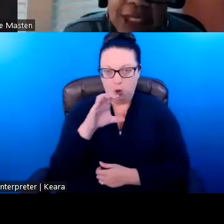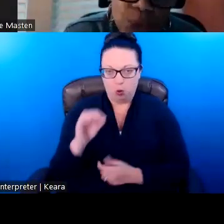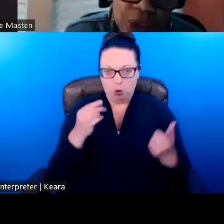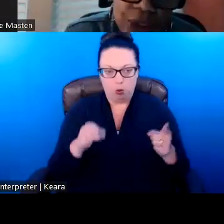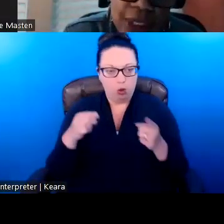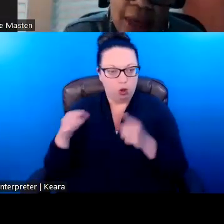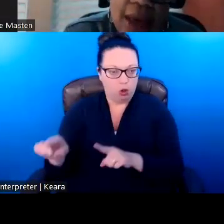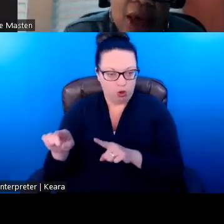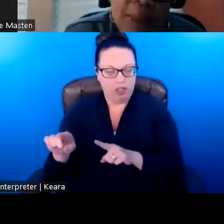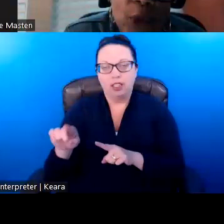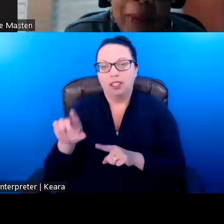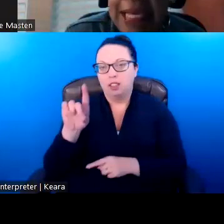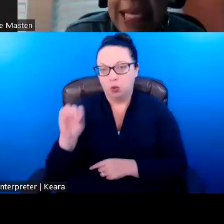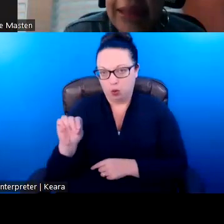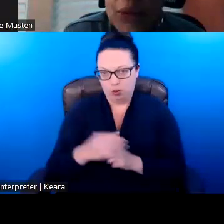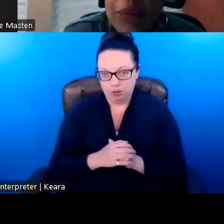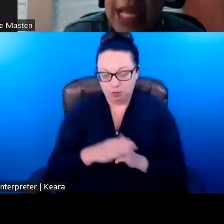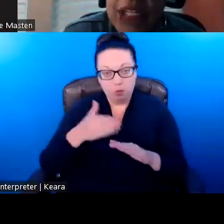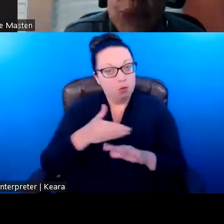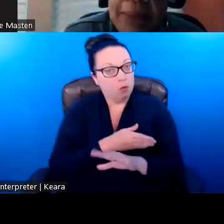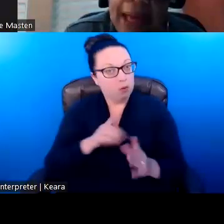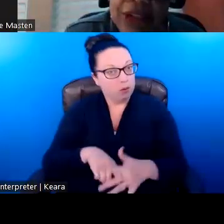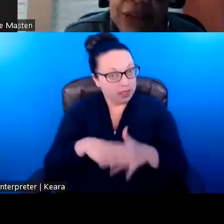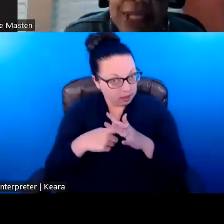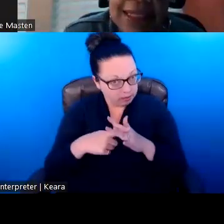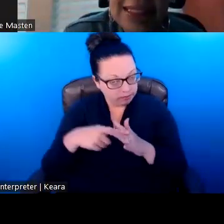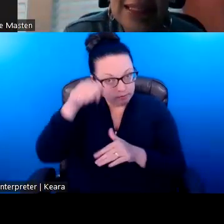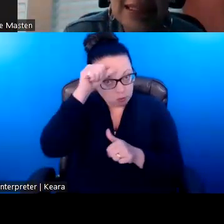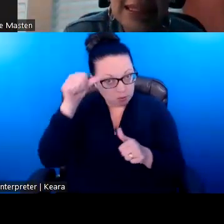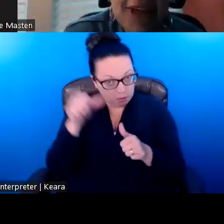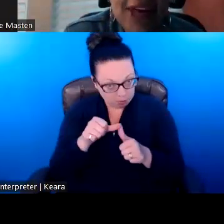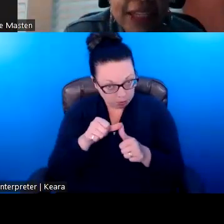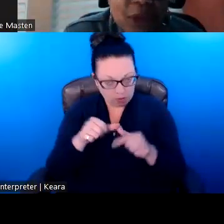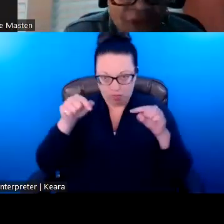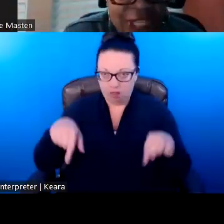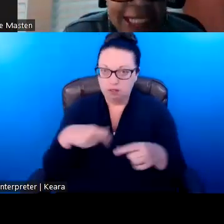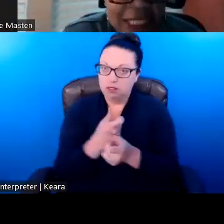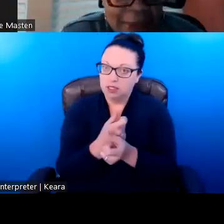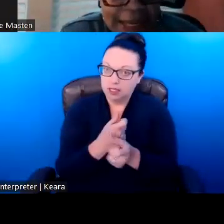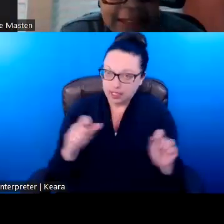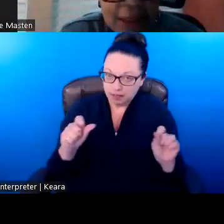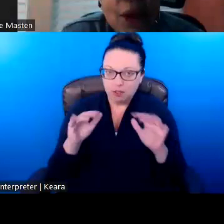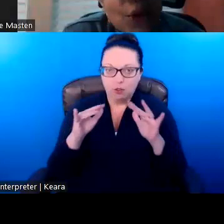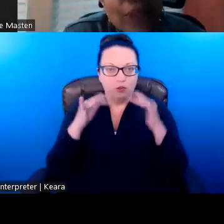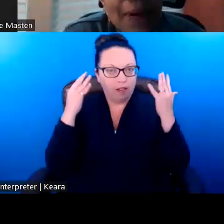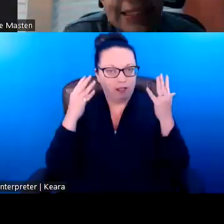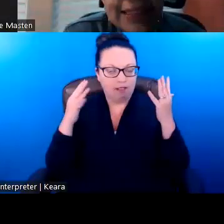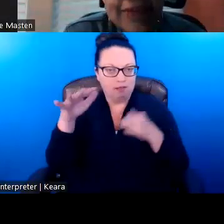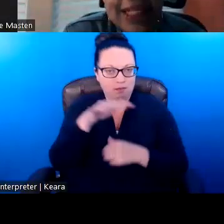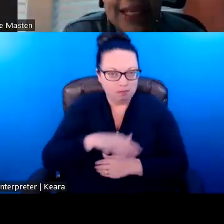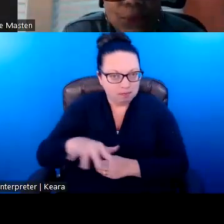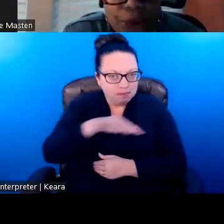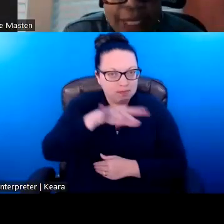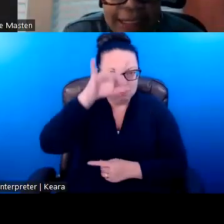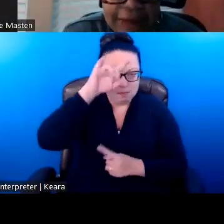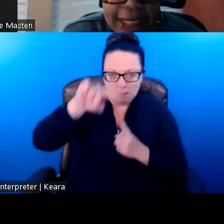Co-Occurring Disorders. Before we begin, we would like to remind you that this is a safe and friendly space with